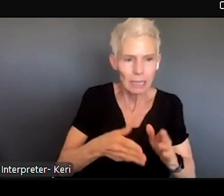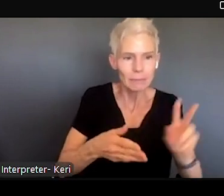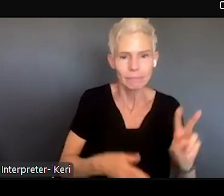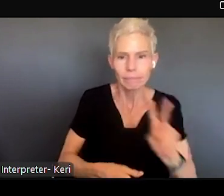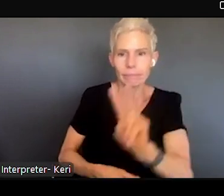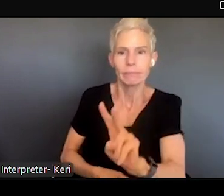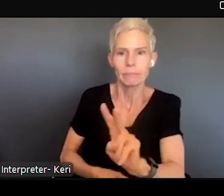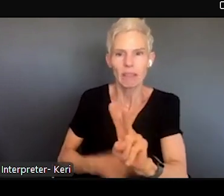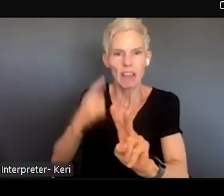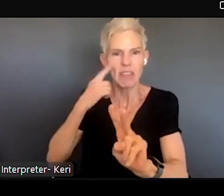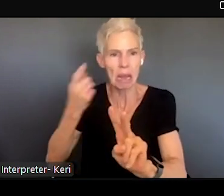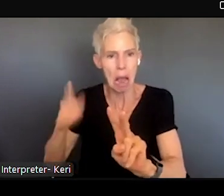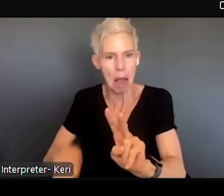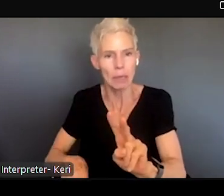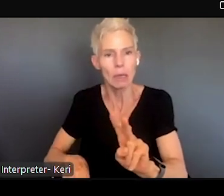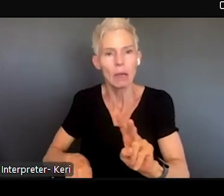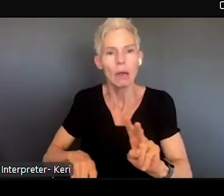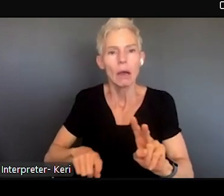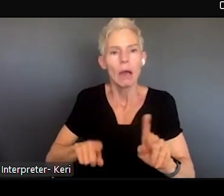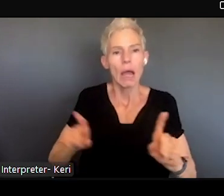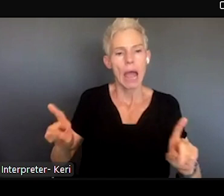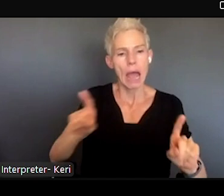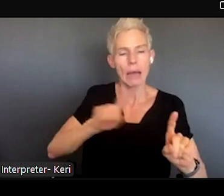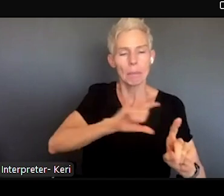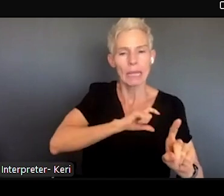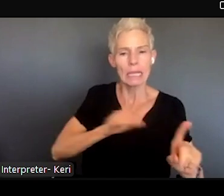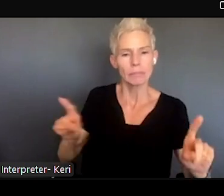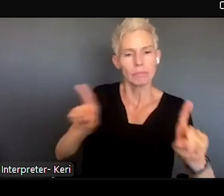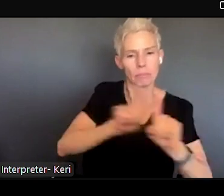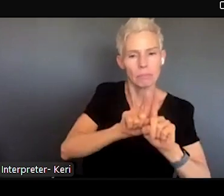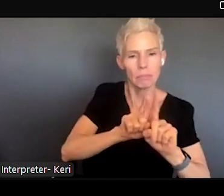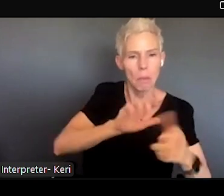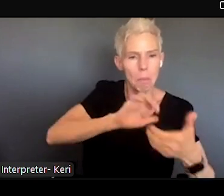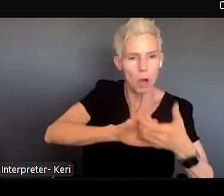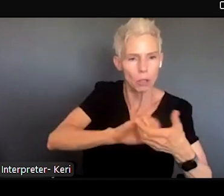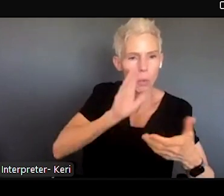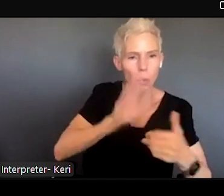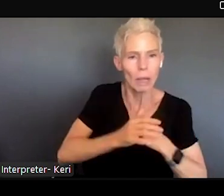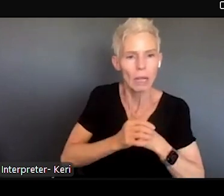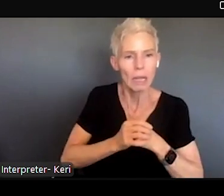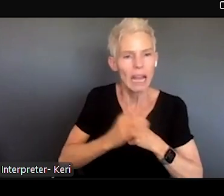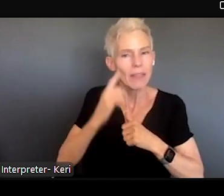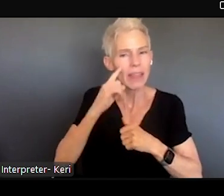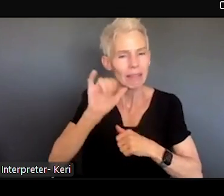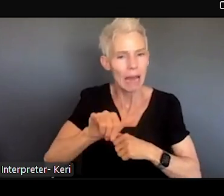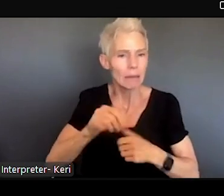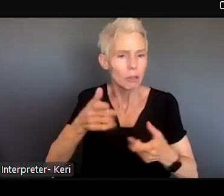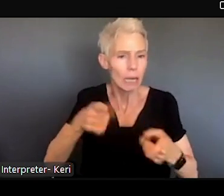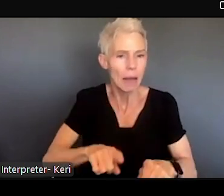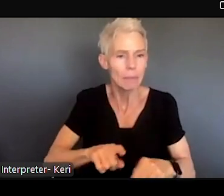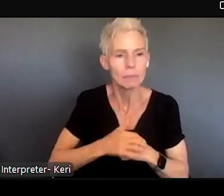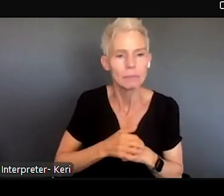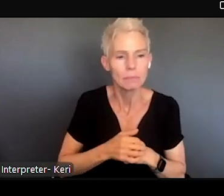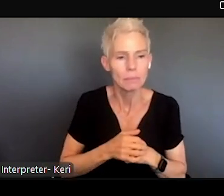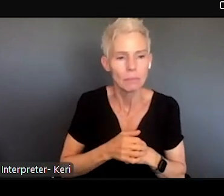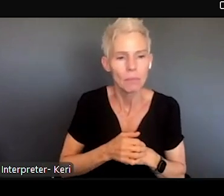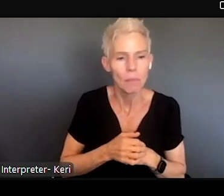that happened and partner with police if needed. Everybody thinks that would happen. But the other two, it's more of a question. Let's take a look.